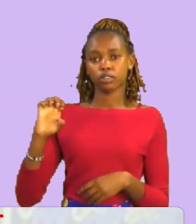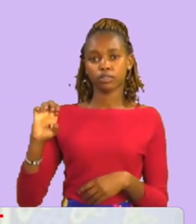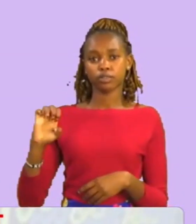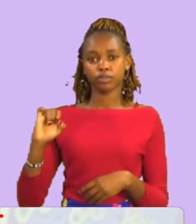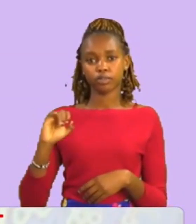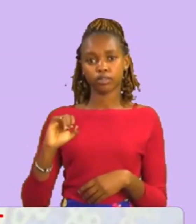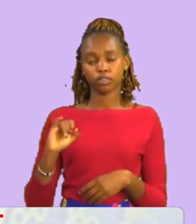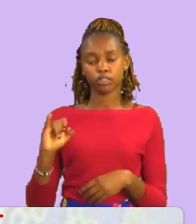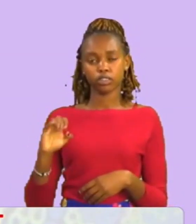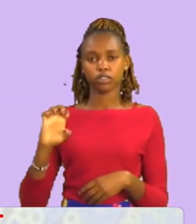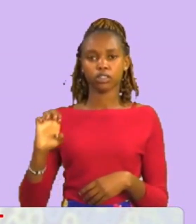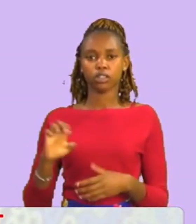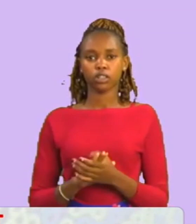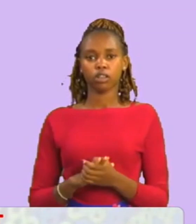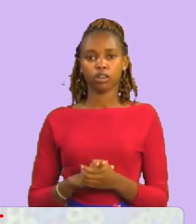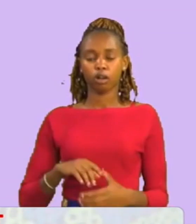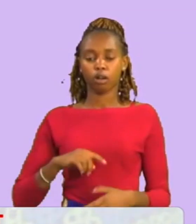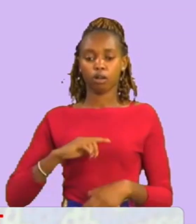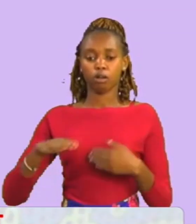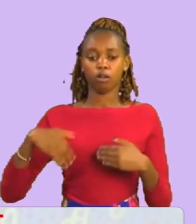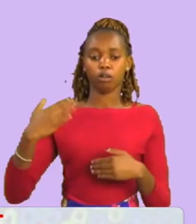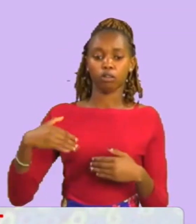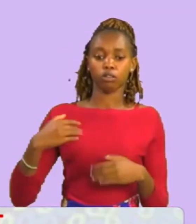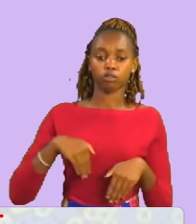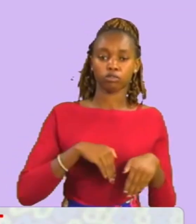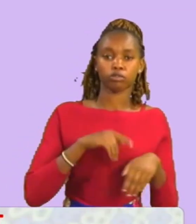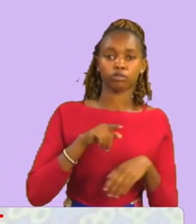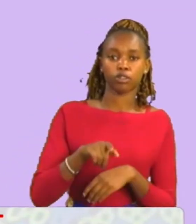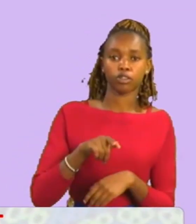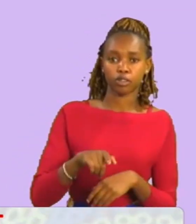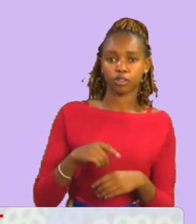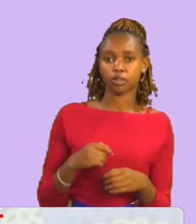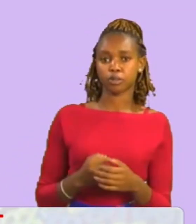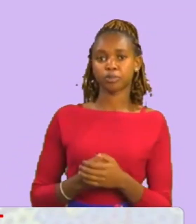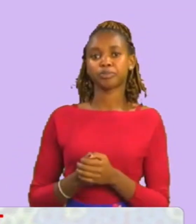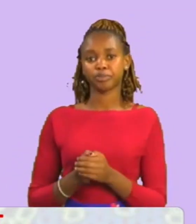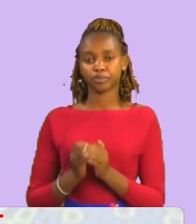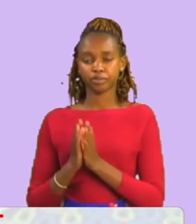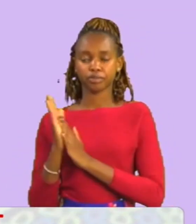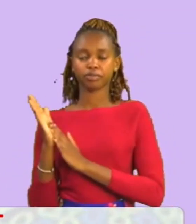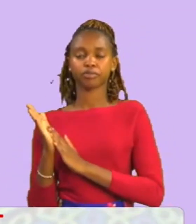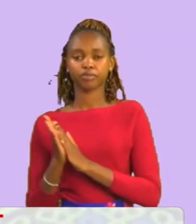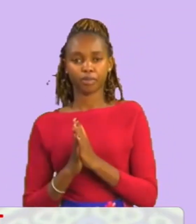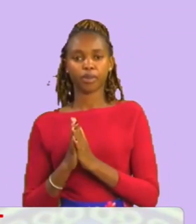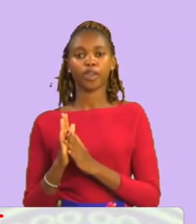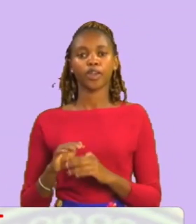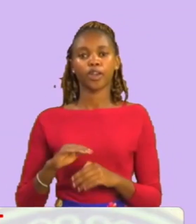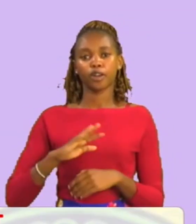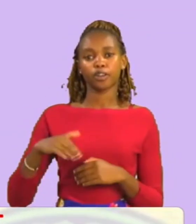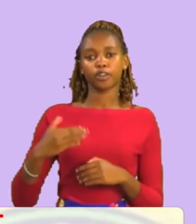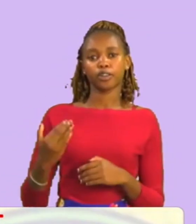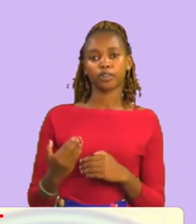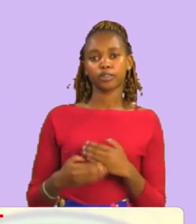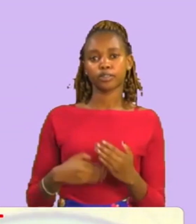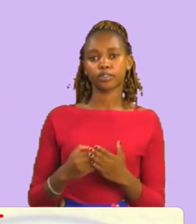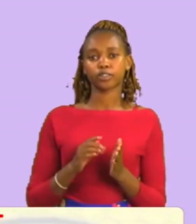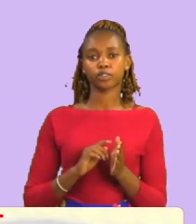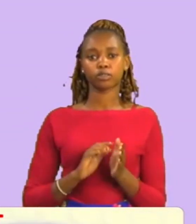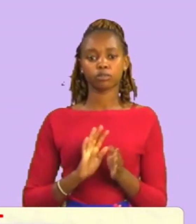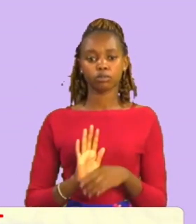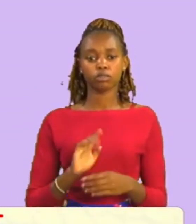from the start till the end of the show. Big shout out to DJ SMOLLET hizo ngoma za bamba. Kabisa. Let me tell you something. Hizo nikisikia messages kama